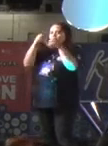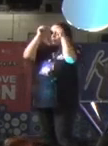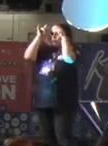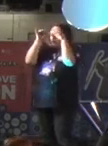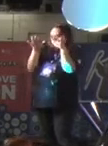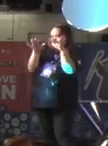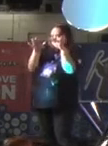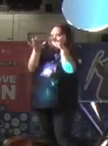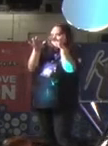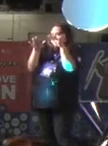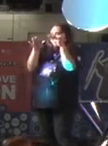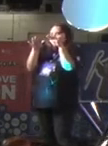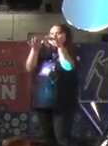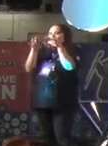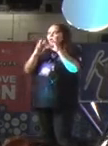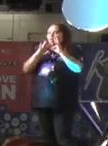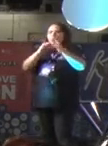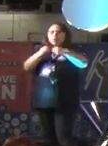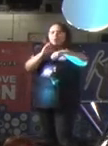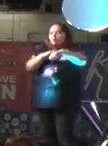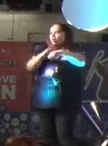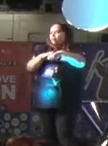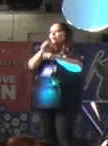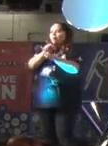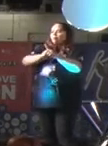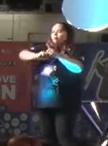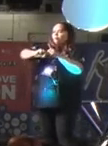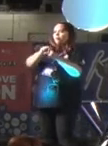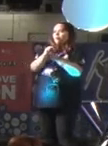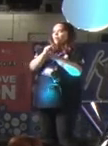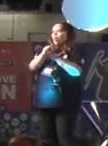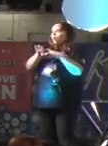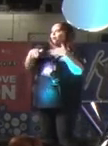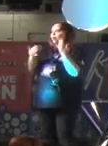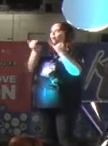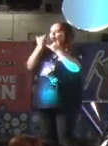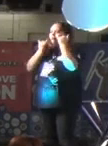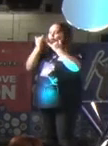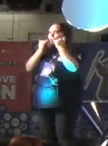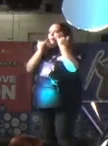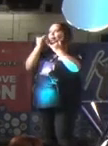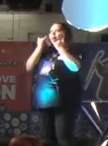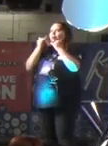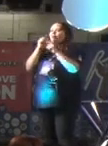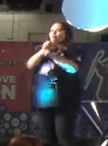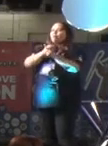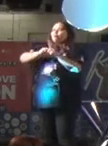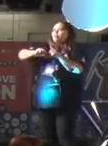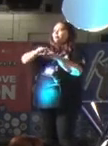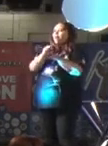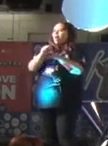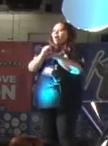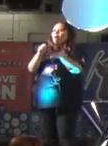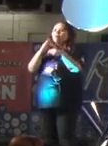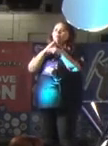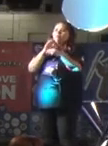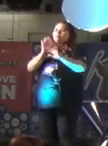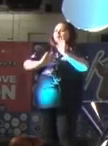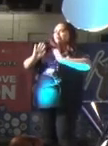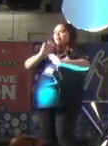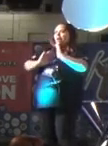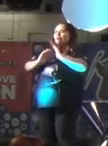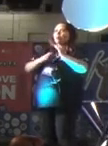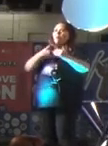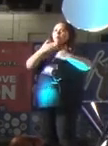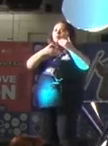with. So the abstract scientific information here is about visual processing in the